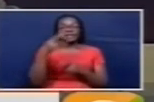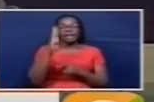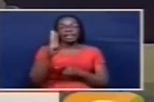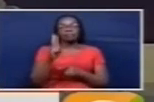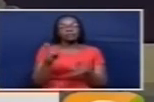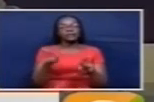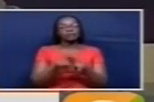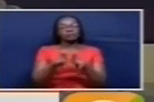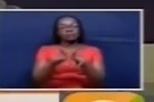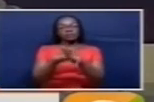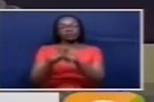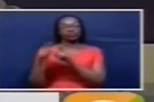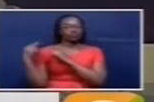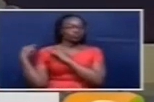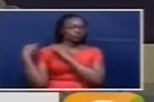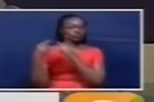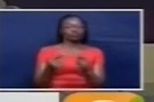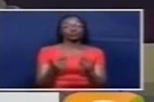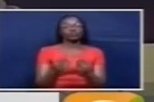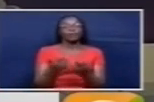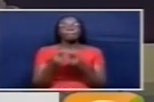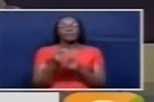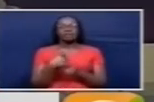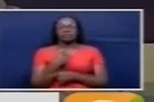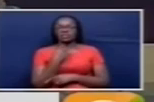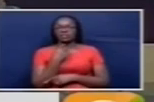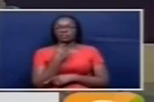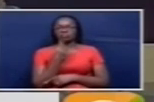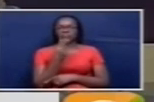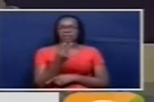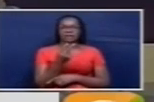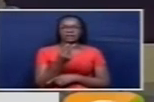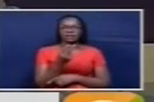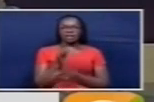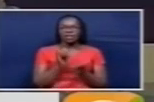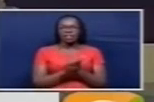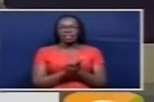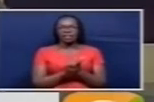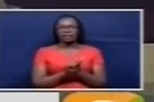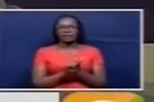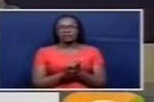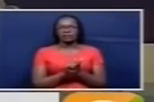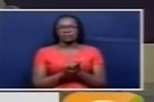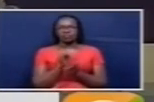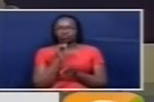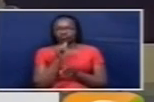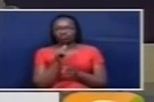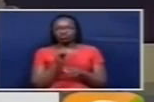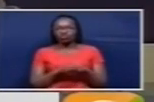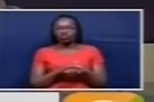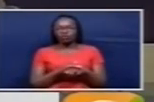free primary education, but I don't see if it is really free, because these people still charge people. Personally, there are like